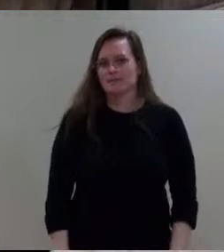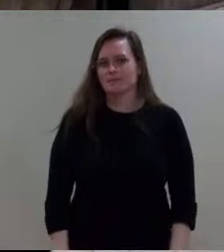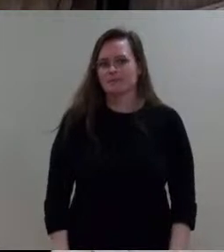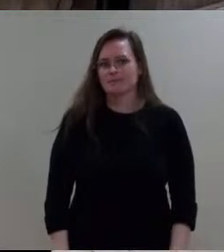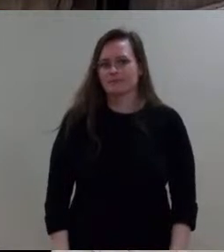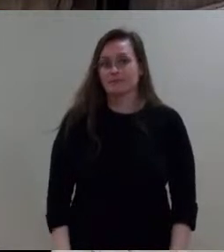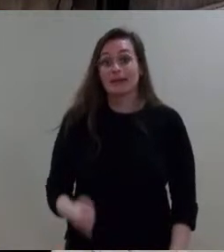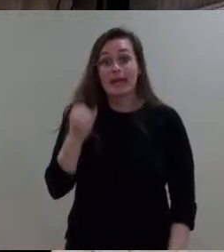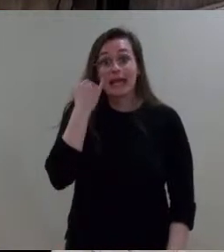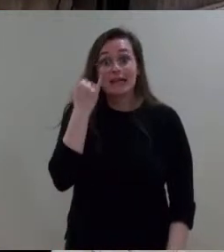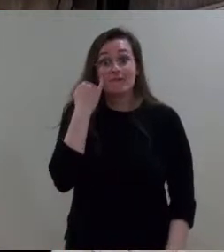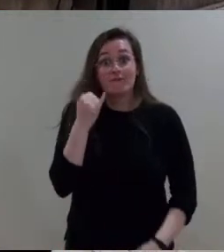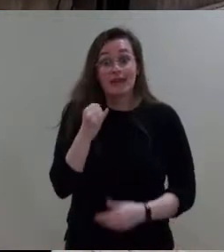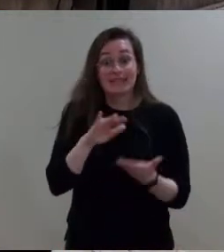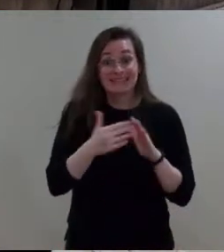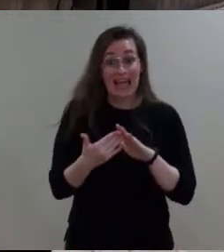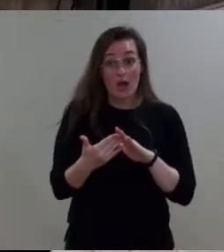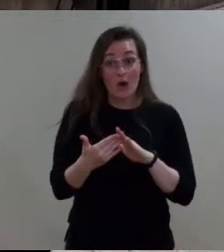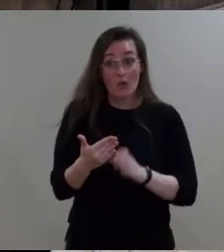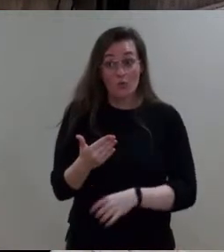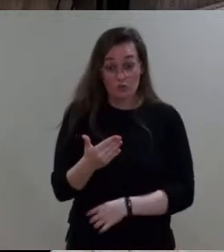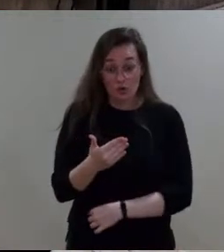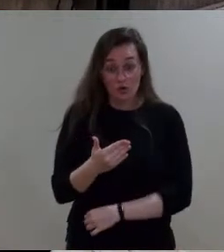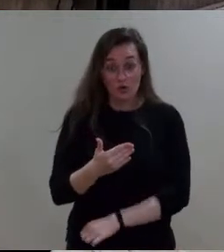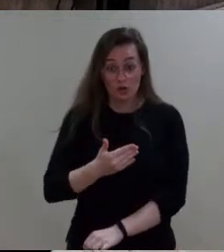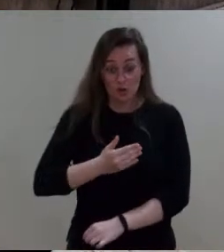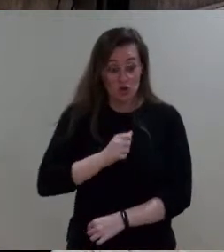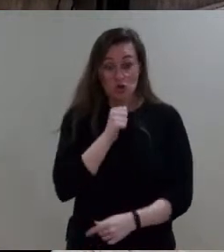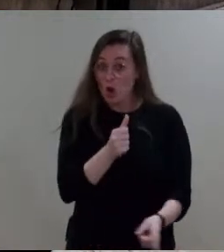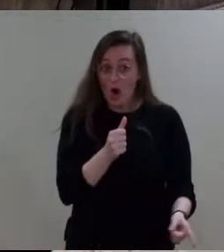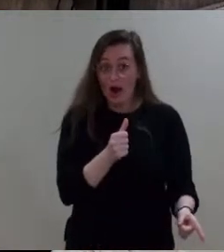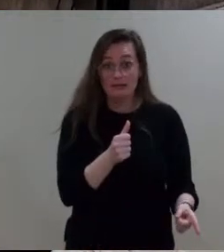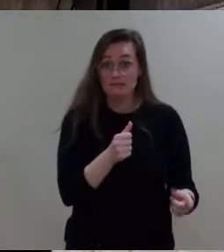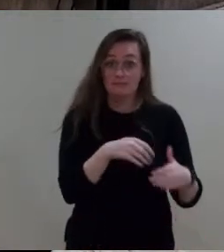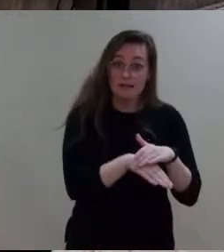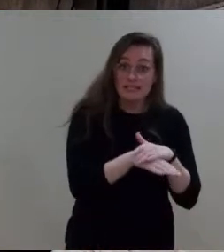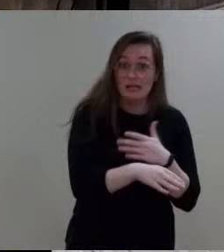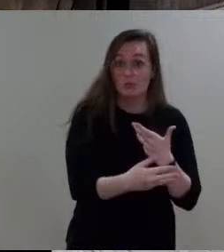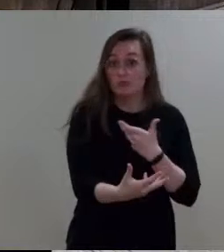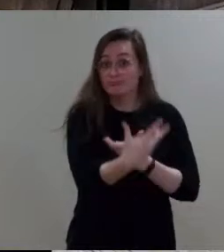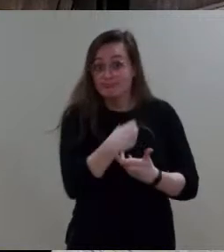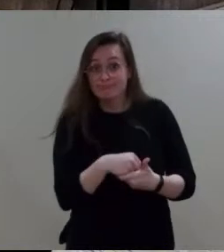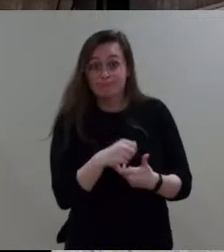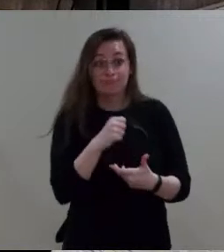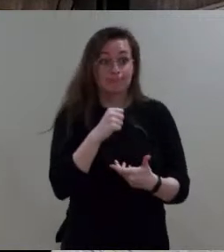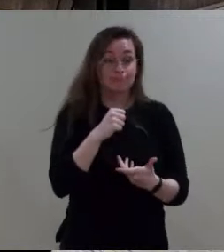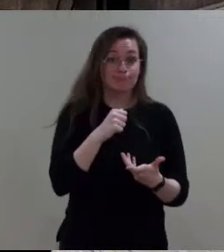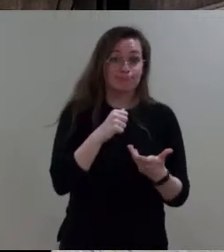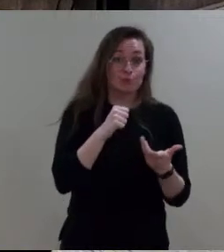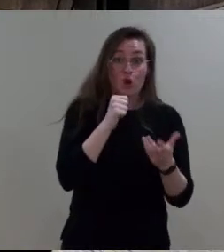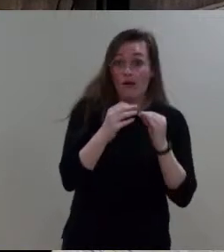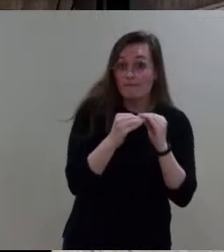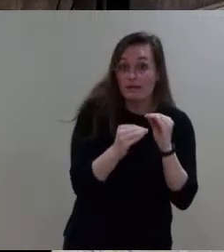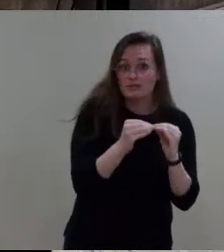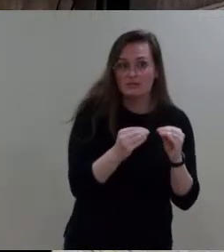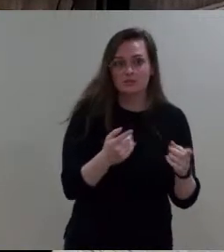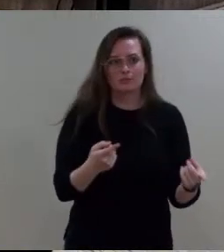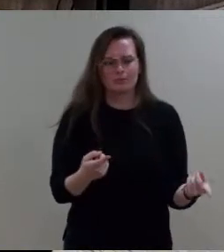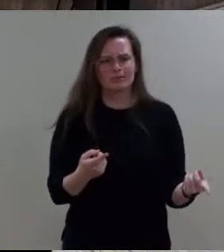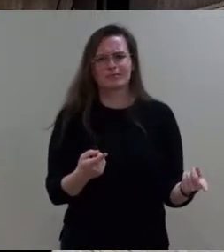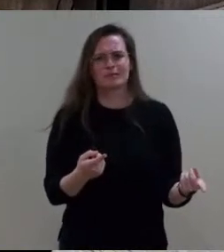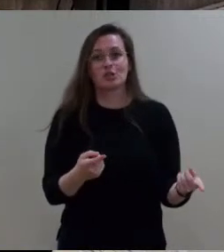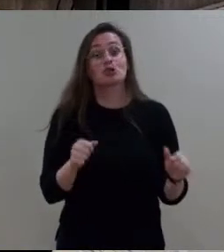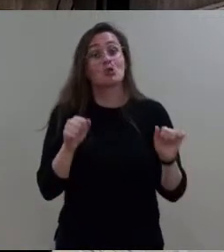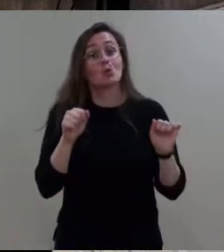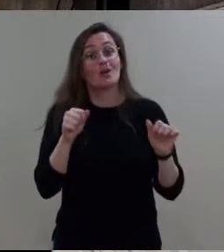isn't that way and they try to live on a shoestring, we just need to look west and see